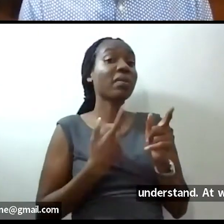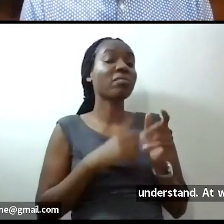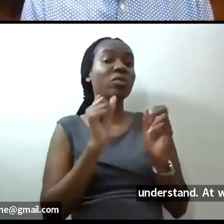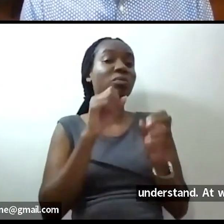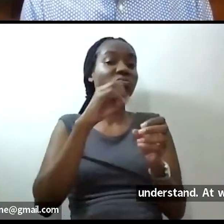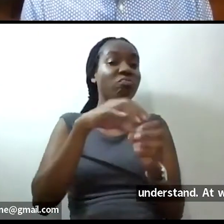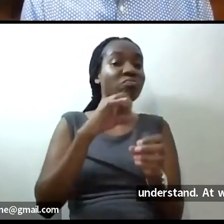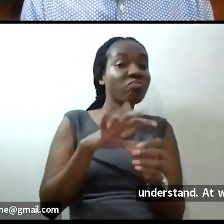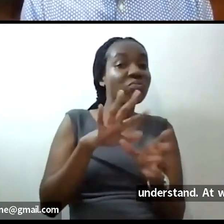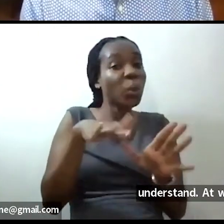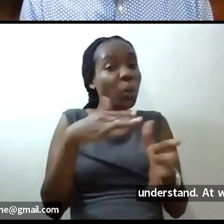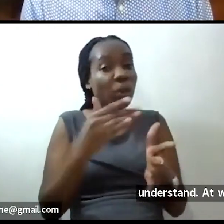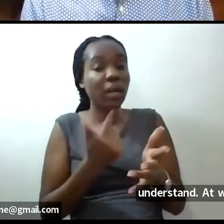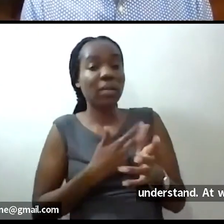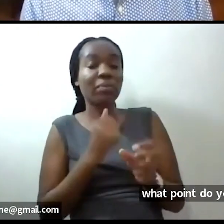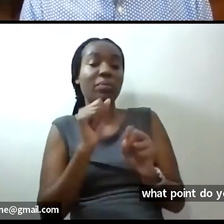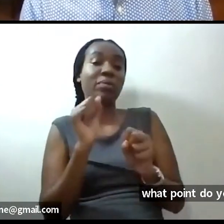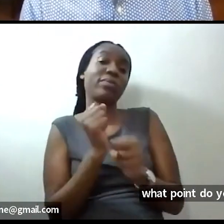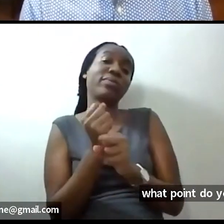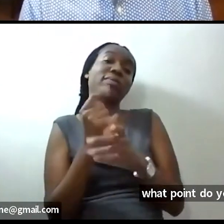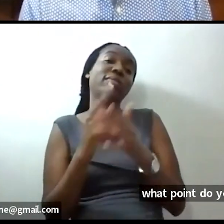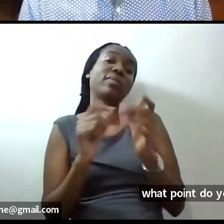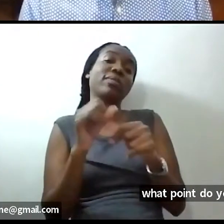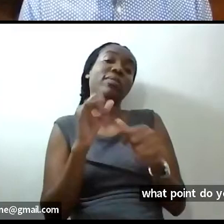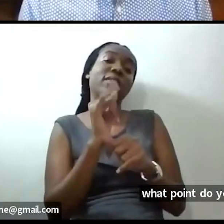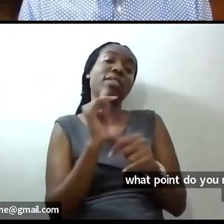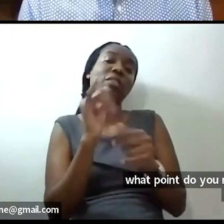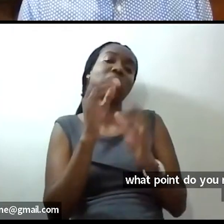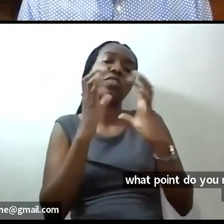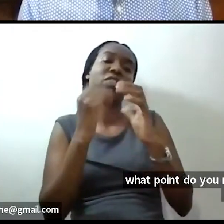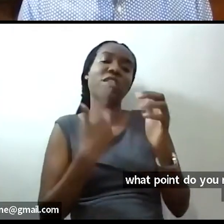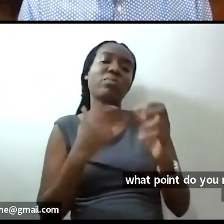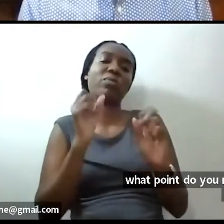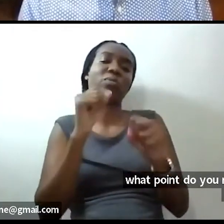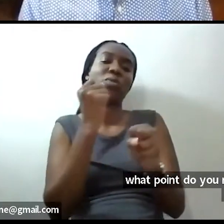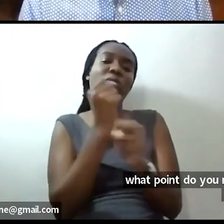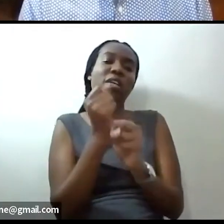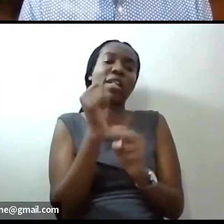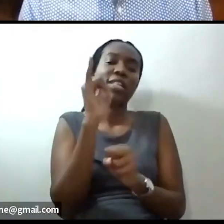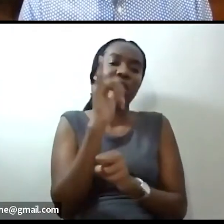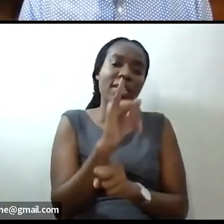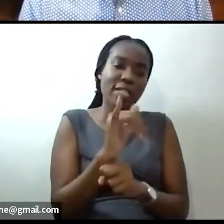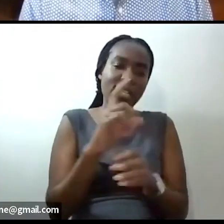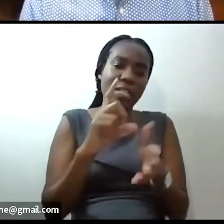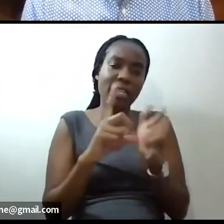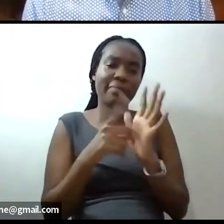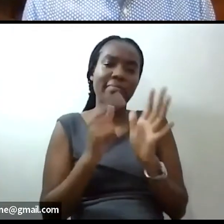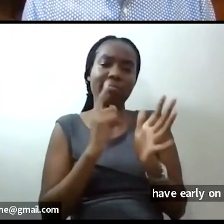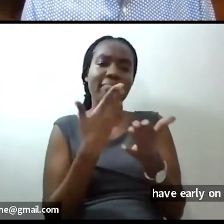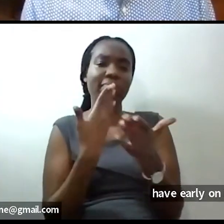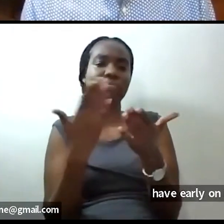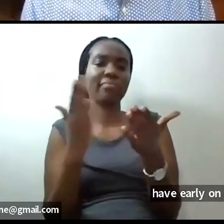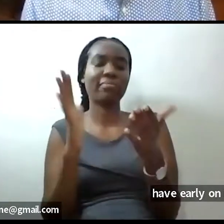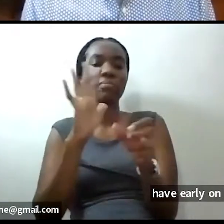whatever? So maybe that's a conversation we can have early on in the year. But thank you very much for making the time in